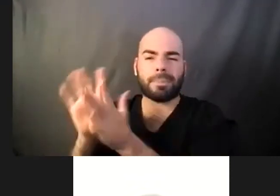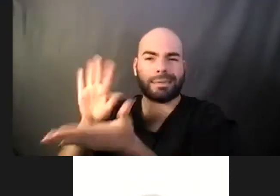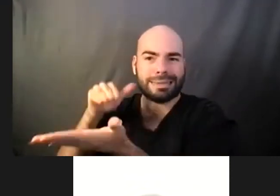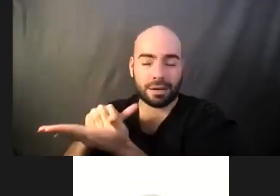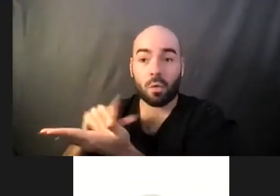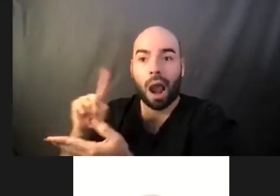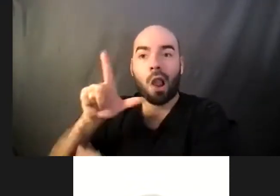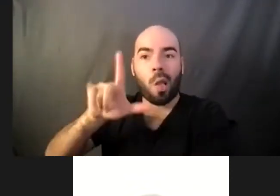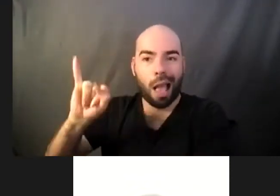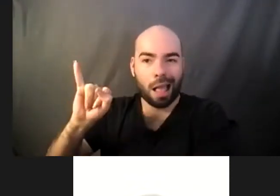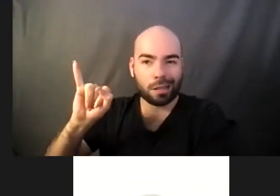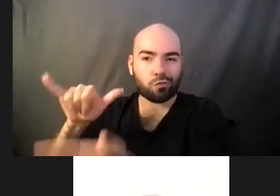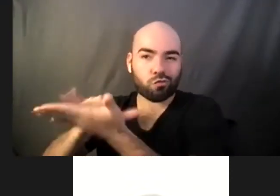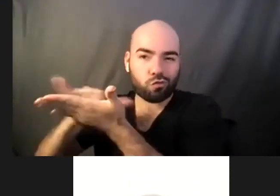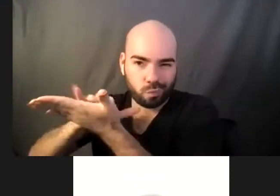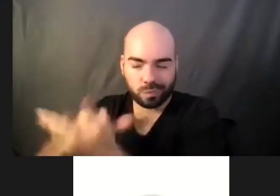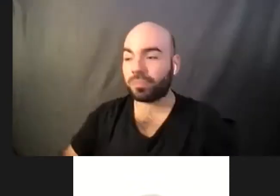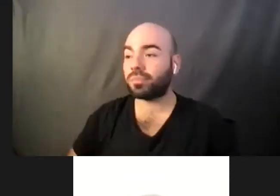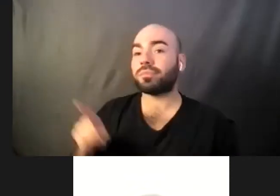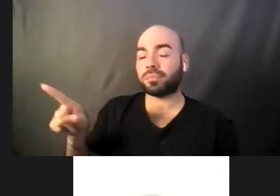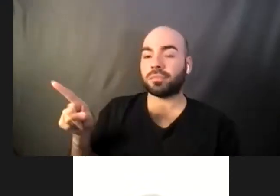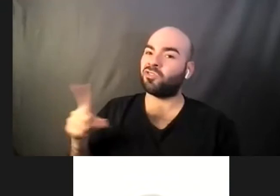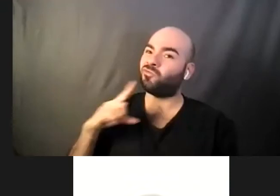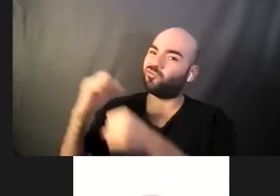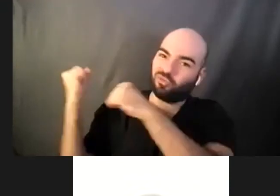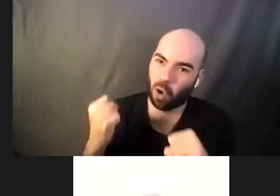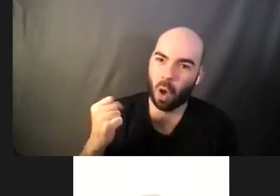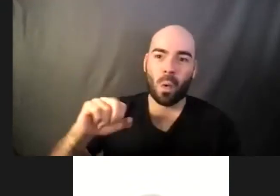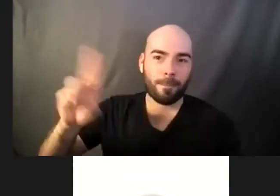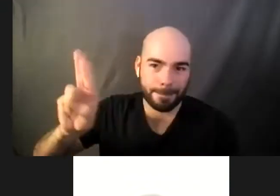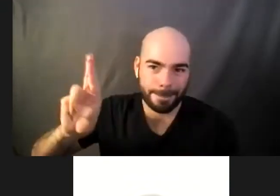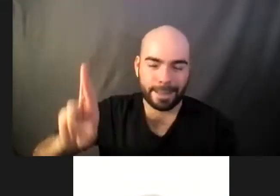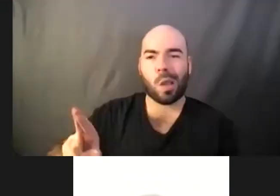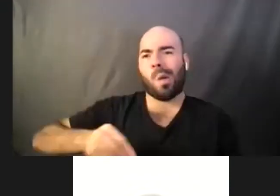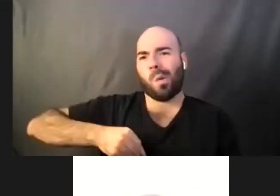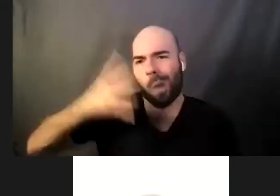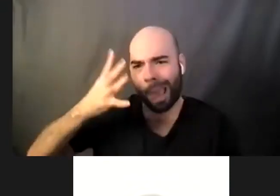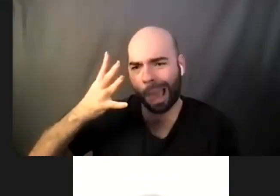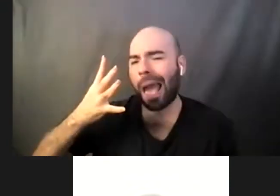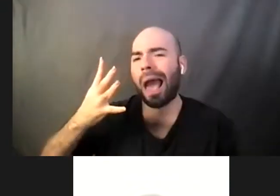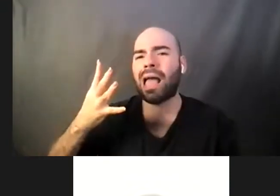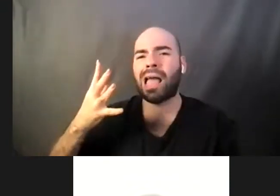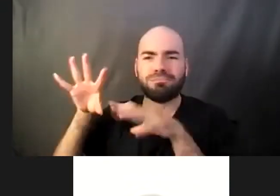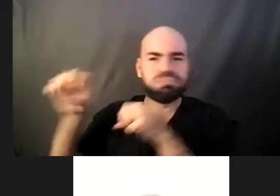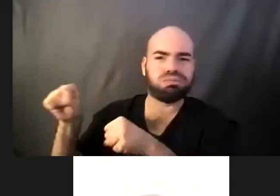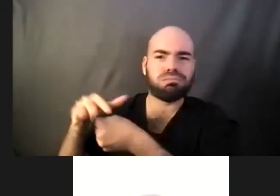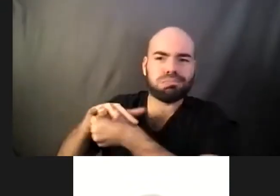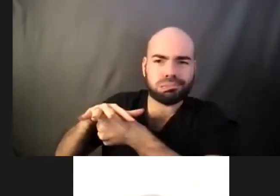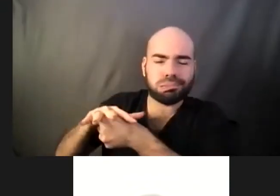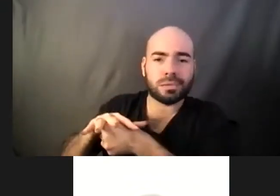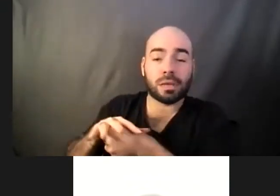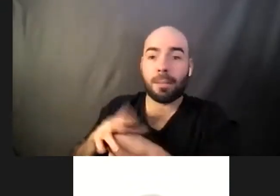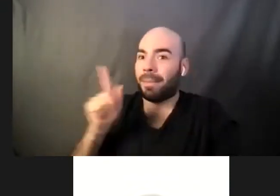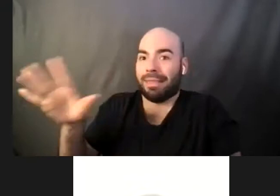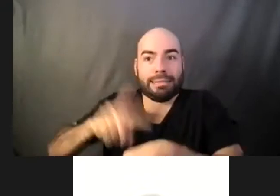Island, that is a heavy Republican and white dominated area. So no one dared to be out back